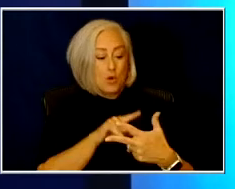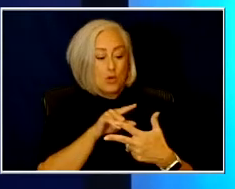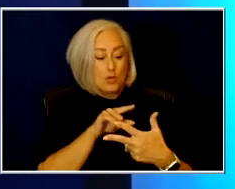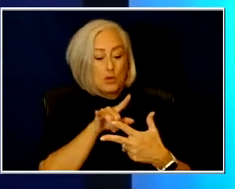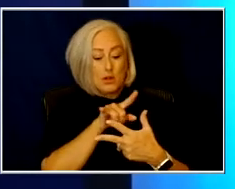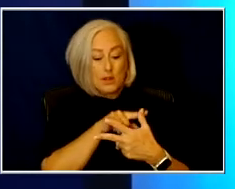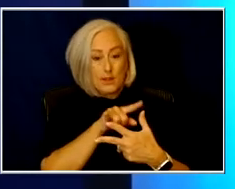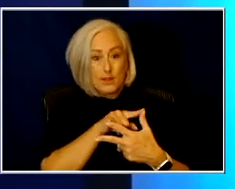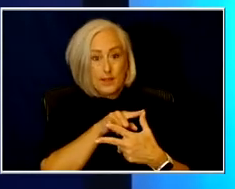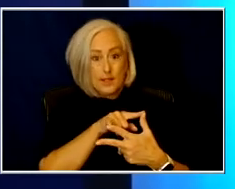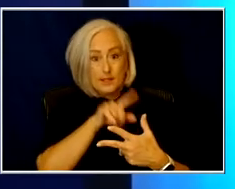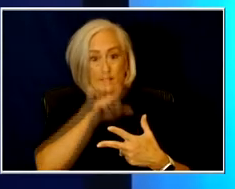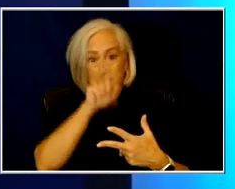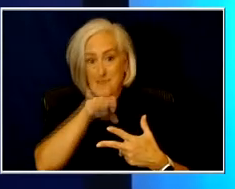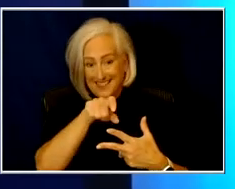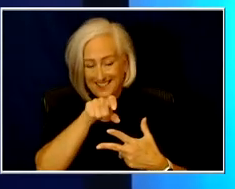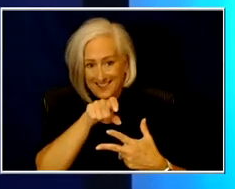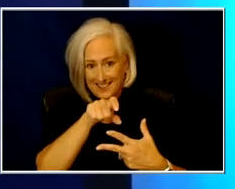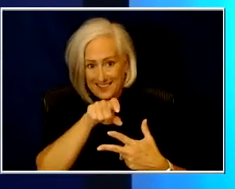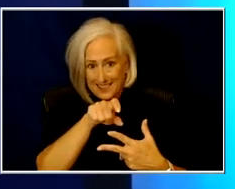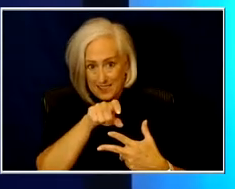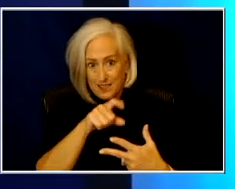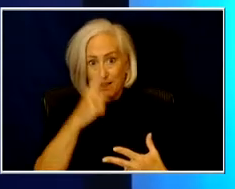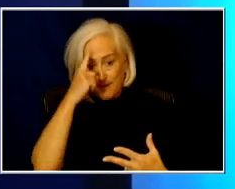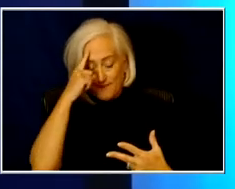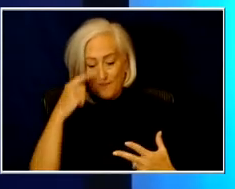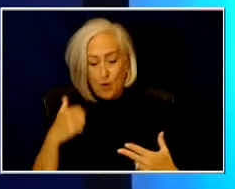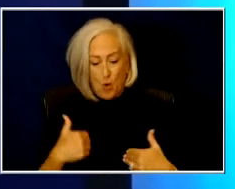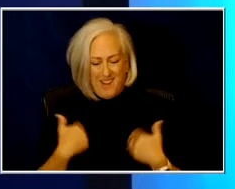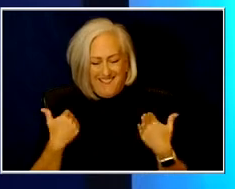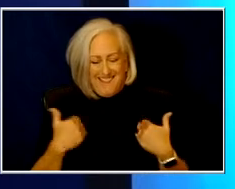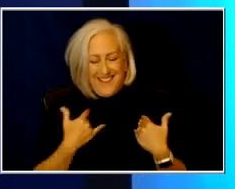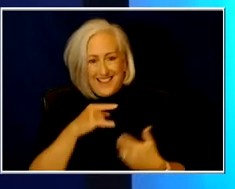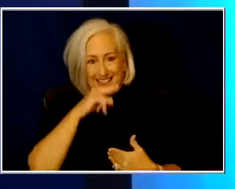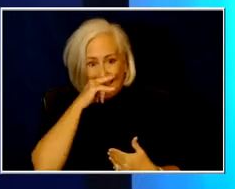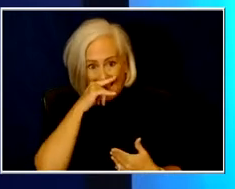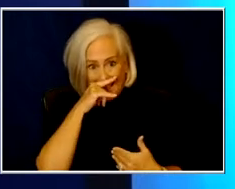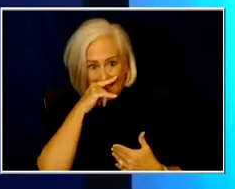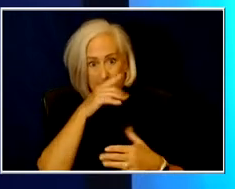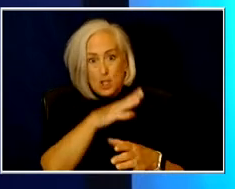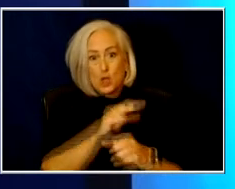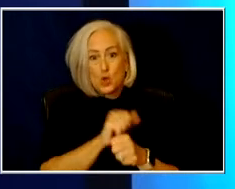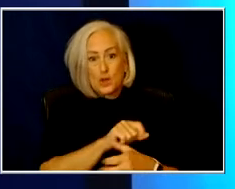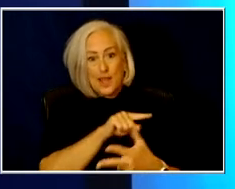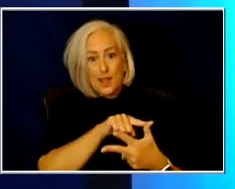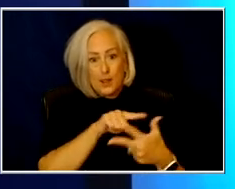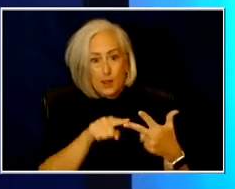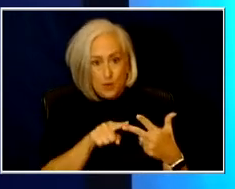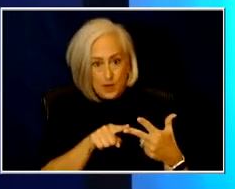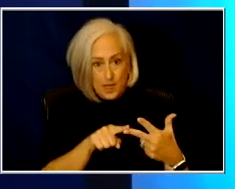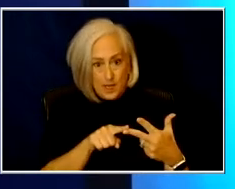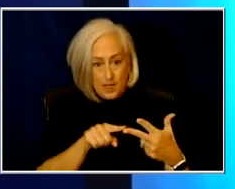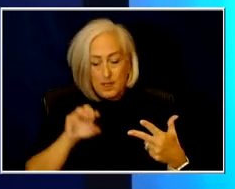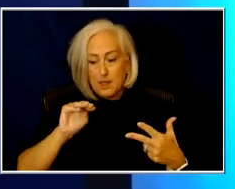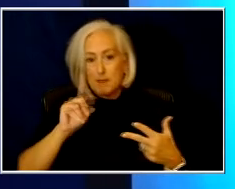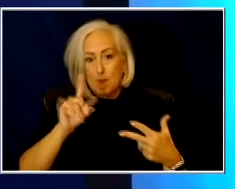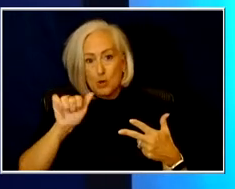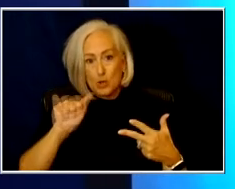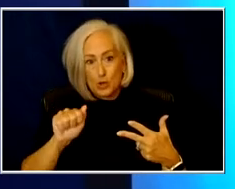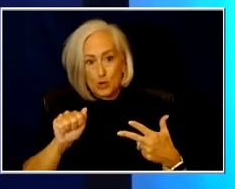for very young children uh for Pfizer you're getting three doses for moderna you're getting two for